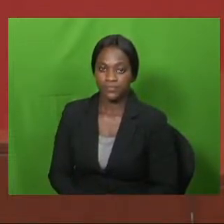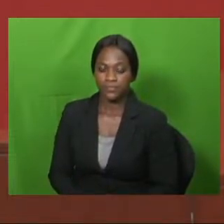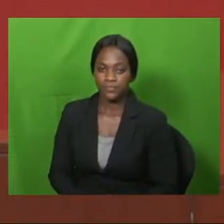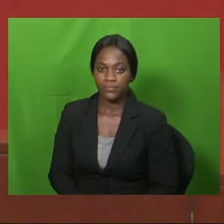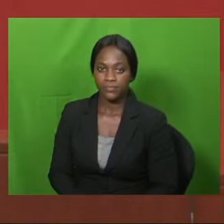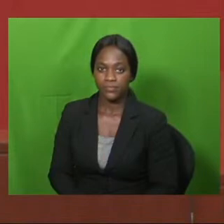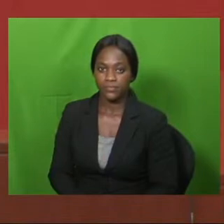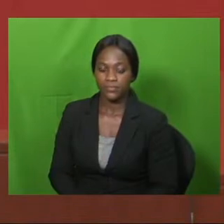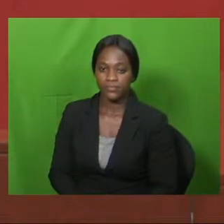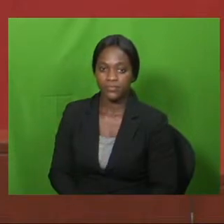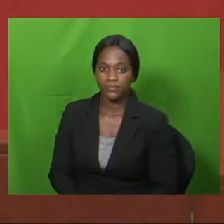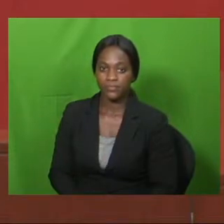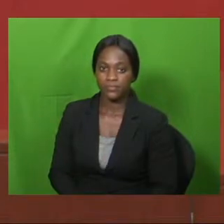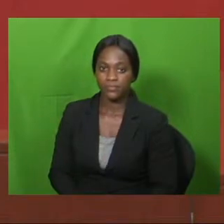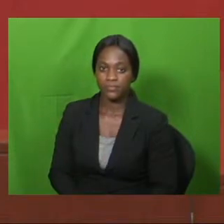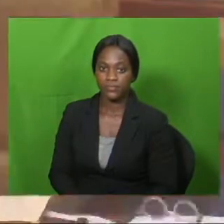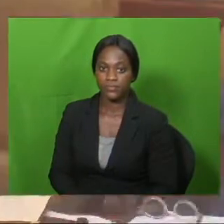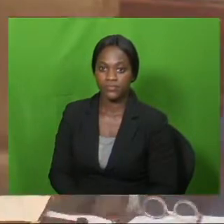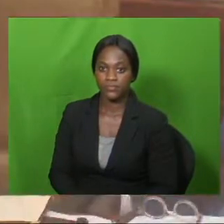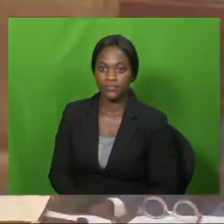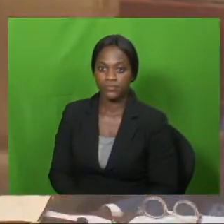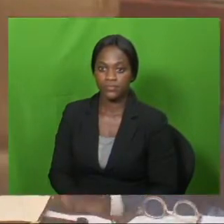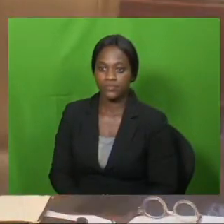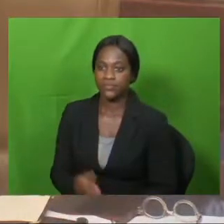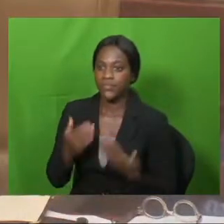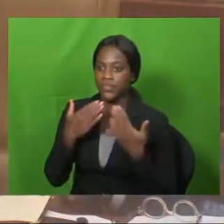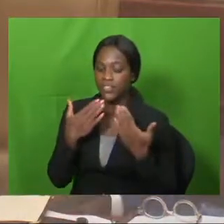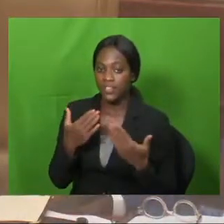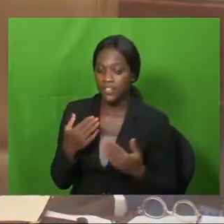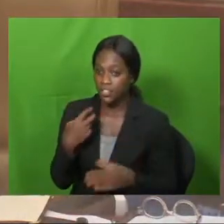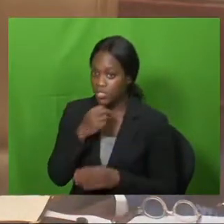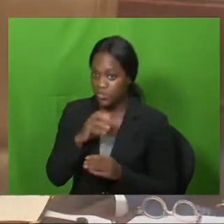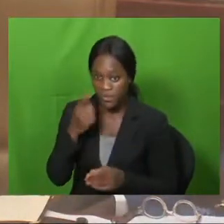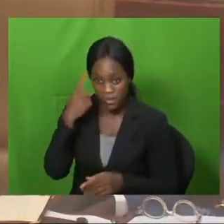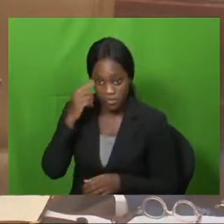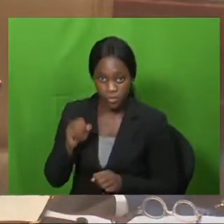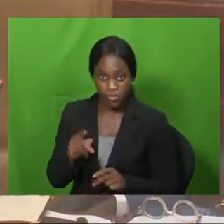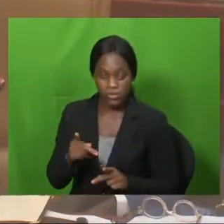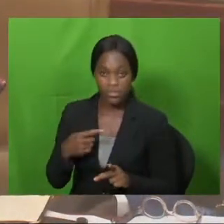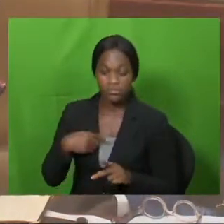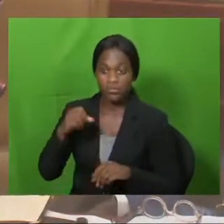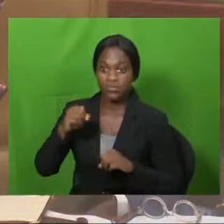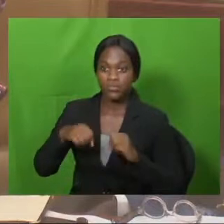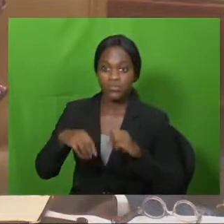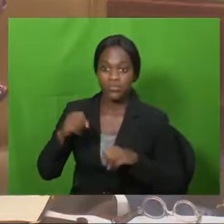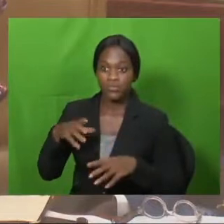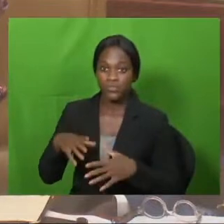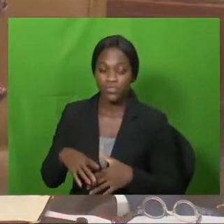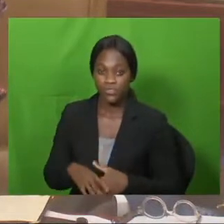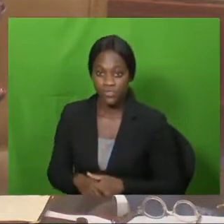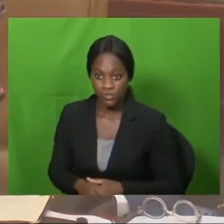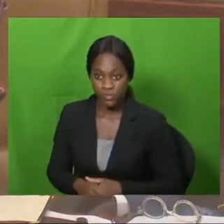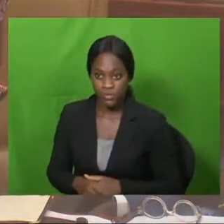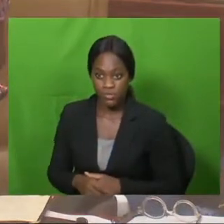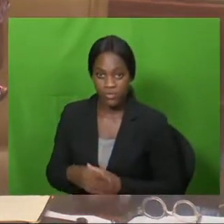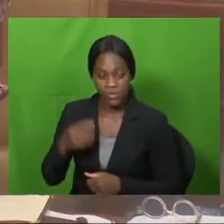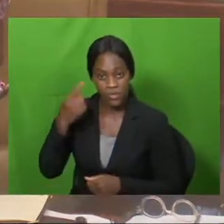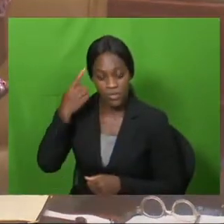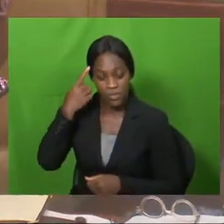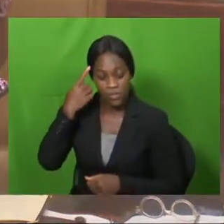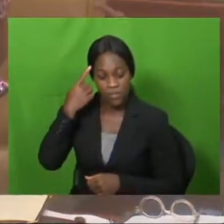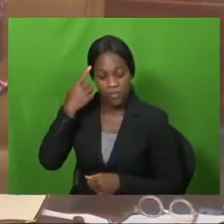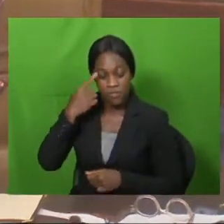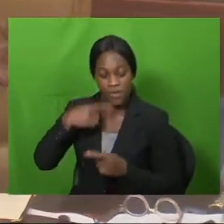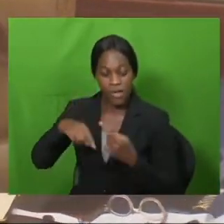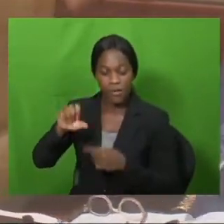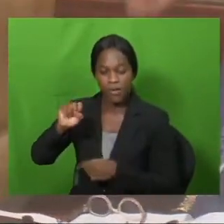Thank you, Mr. Speaker, for giving me this opportunity to contribute to the debate on the message of the State of the